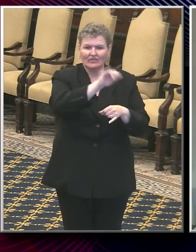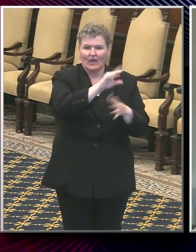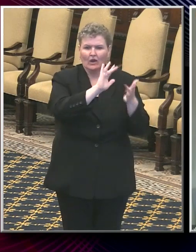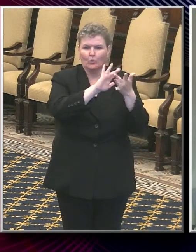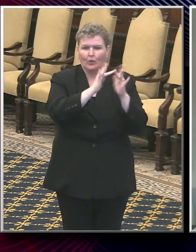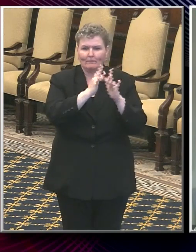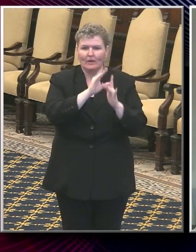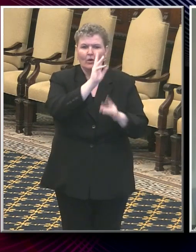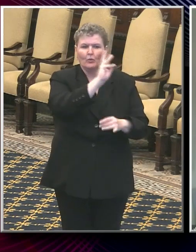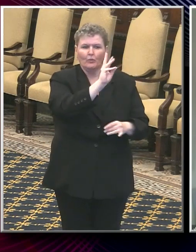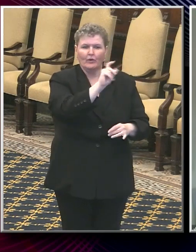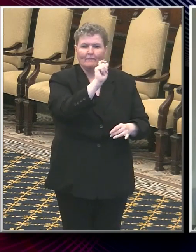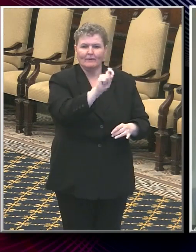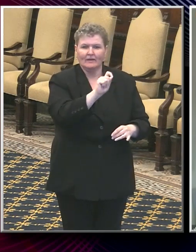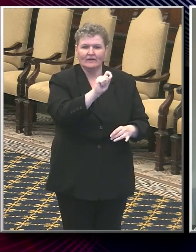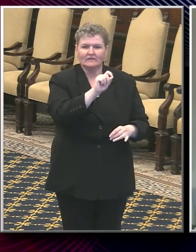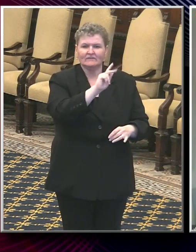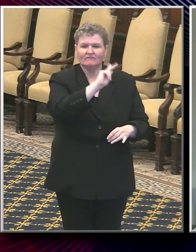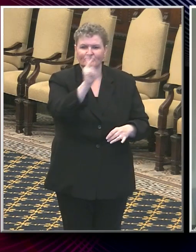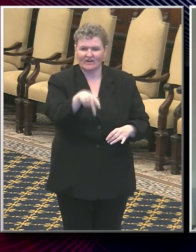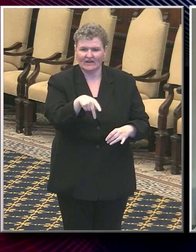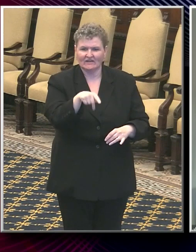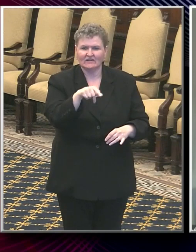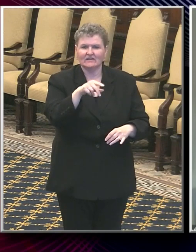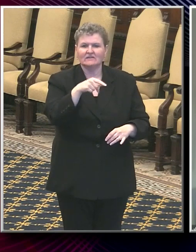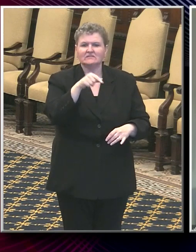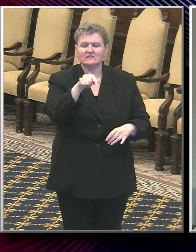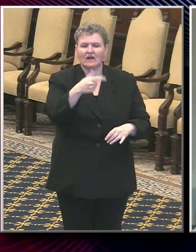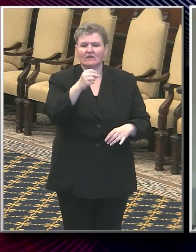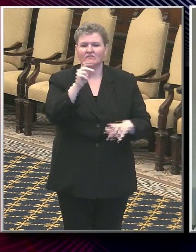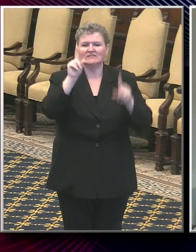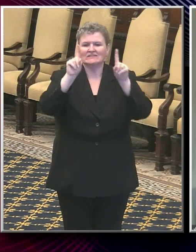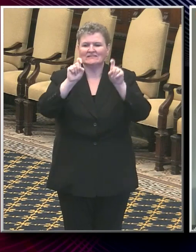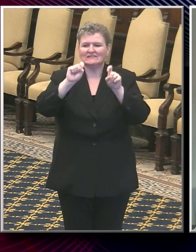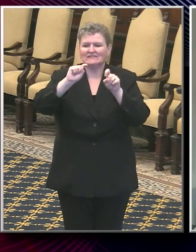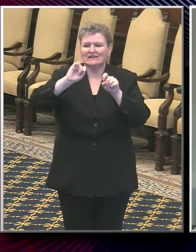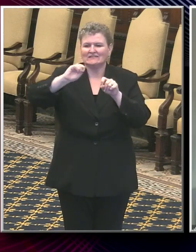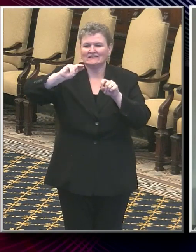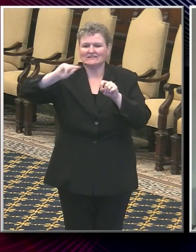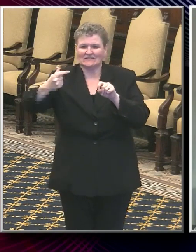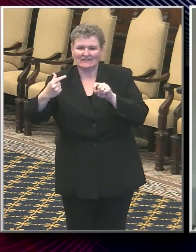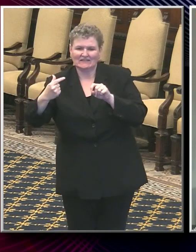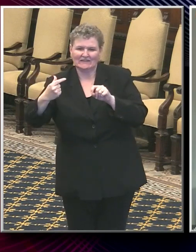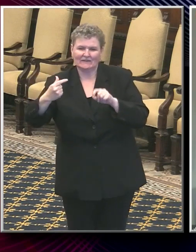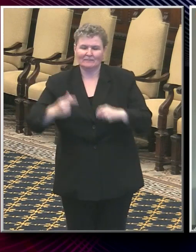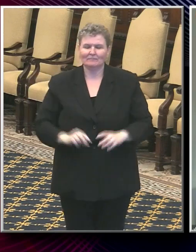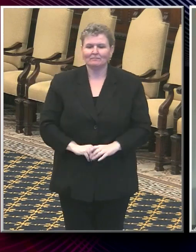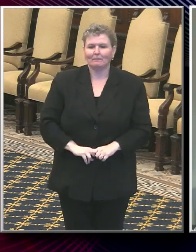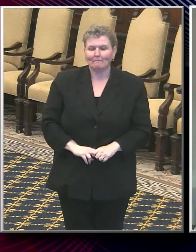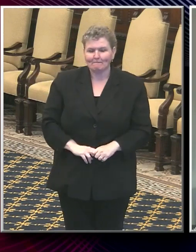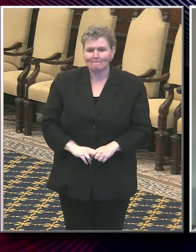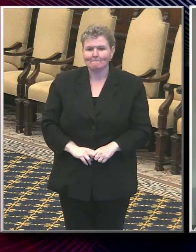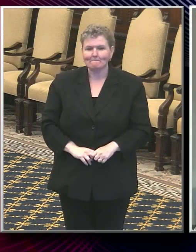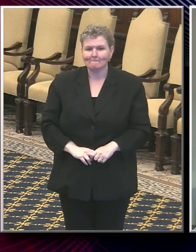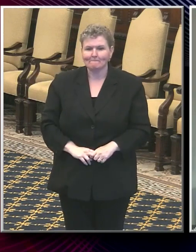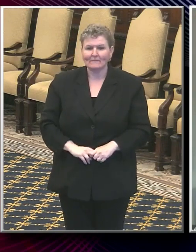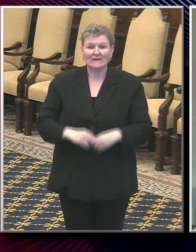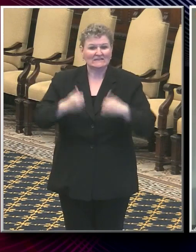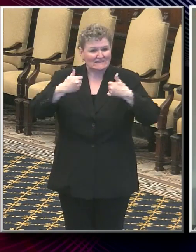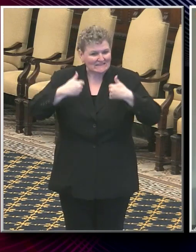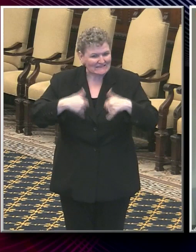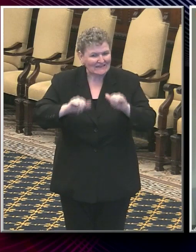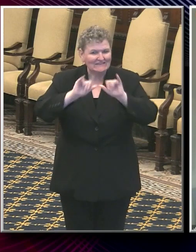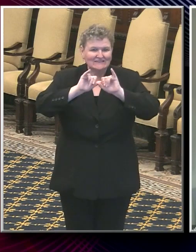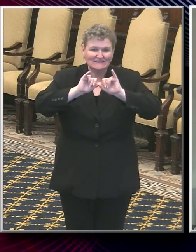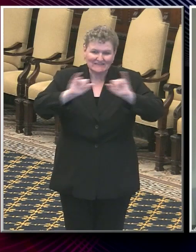and you get all the phone numbers and where you need to call ahead to go ahead and get your test. We're still under a stay-at-home order, but as I